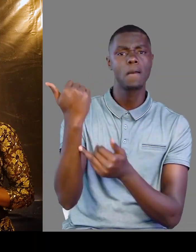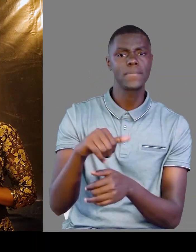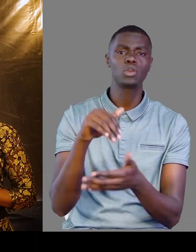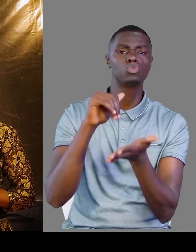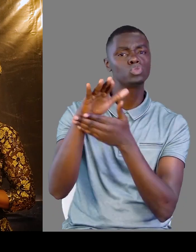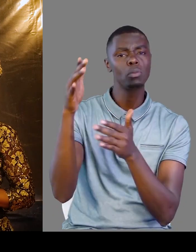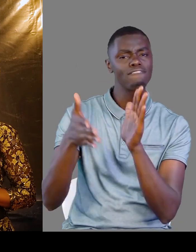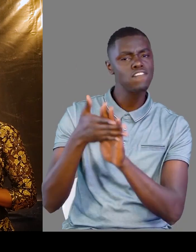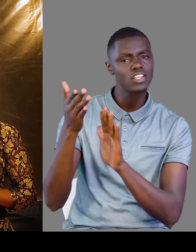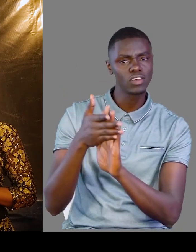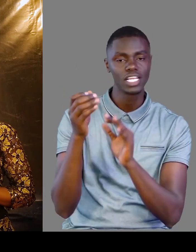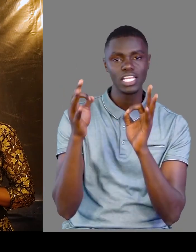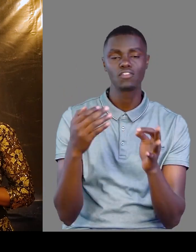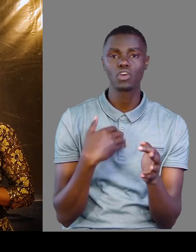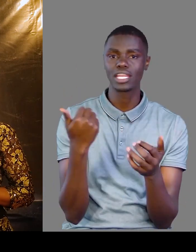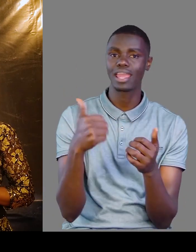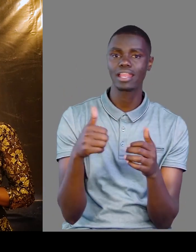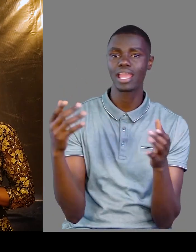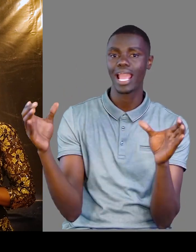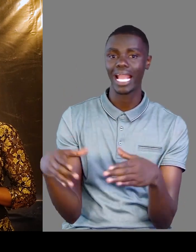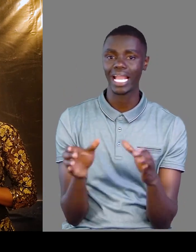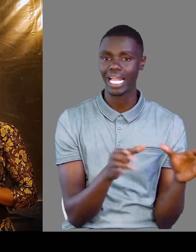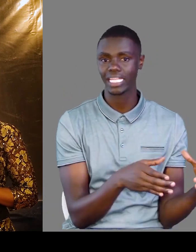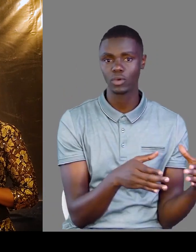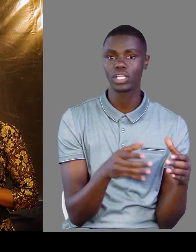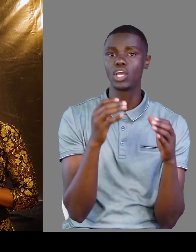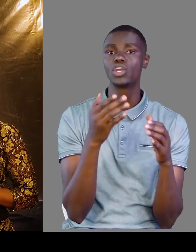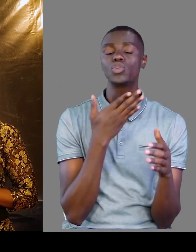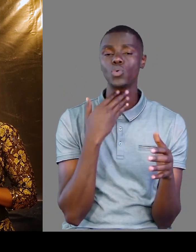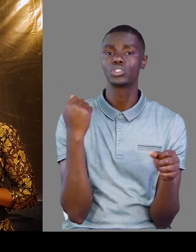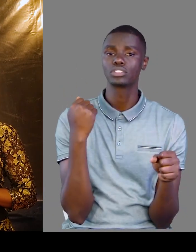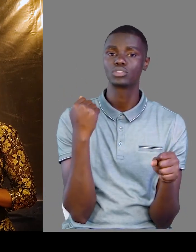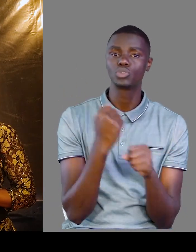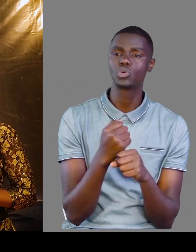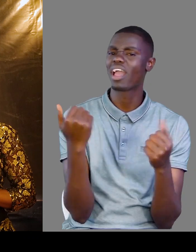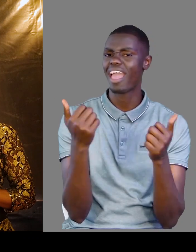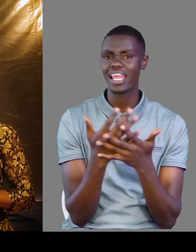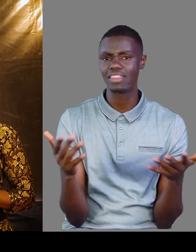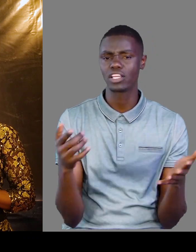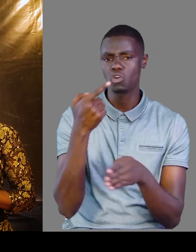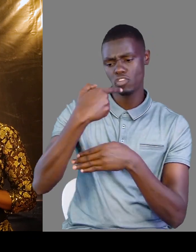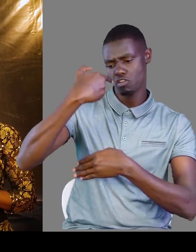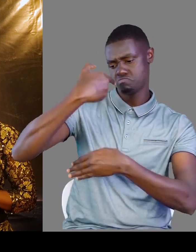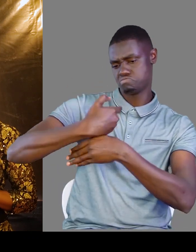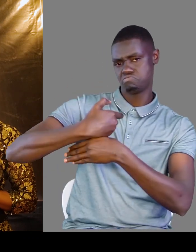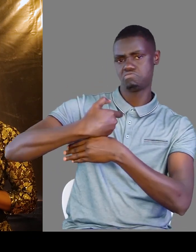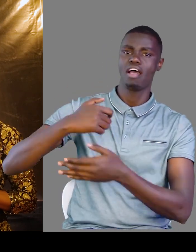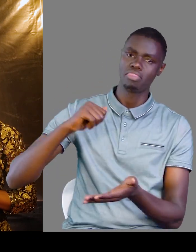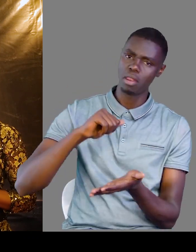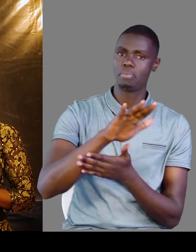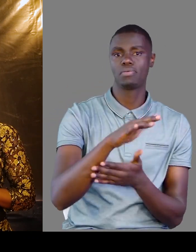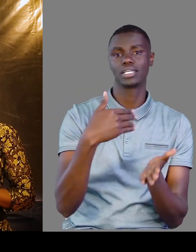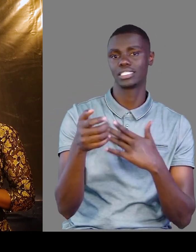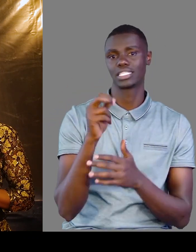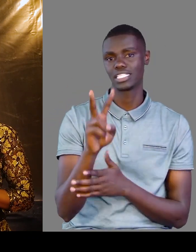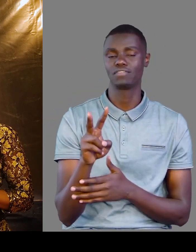Science TV, na if you're also in the other category, yani kama unataka kufanya tu na Talent Mtaani pia, tuma video. Advertisement utaona katika Science TV